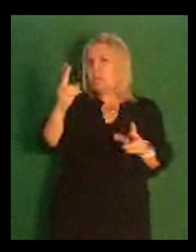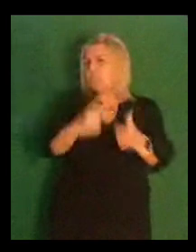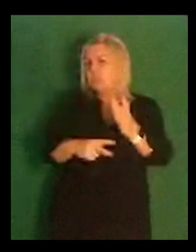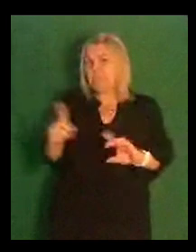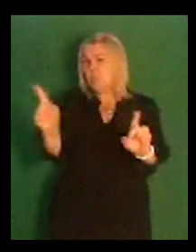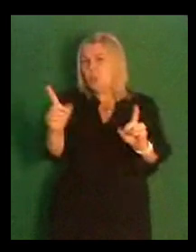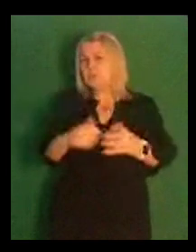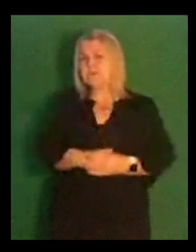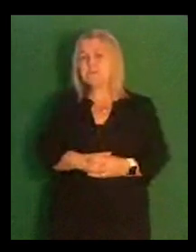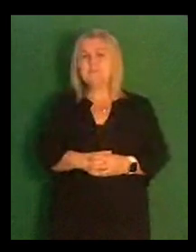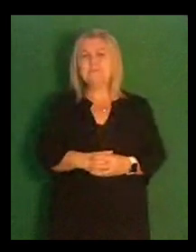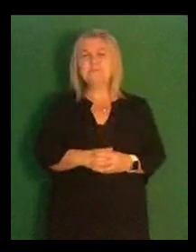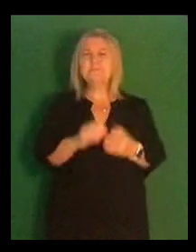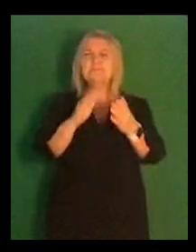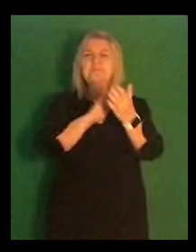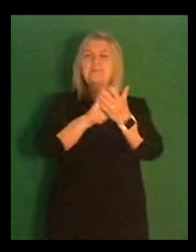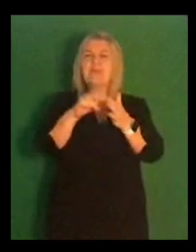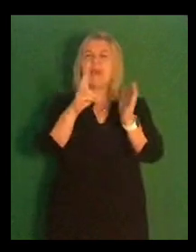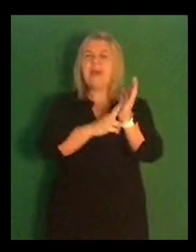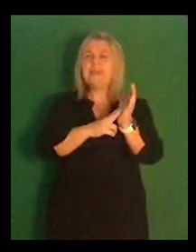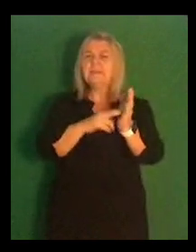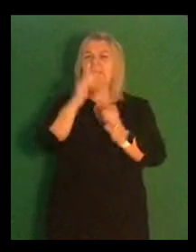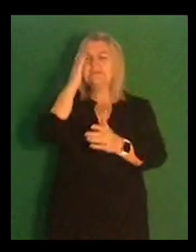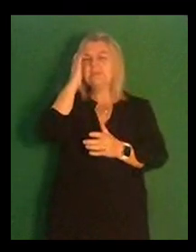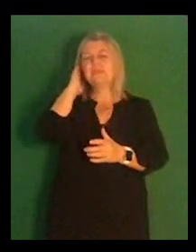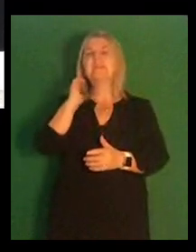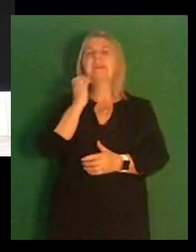Helen, you want to come in? I think, yeah.